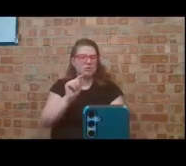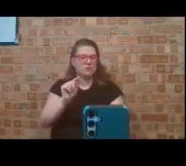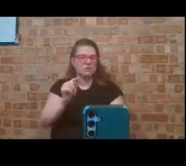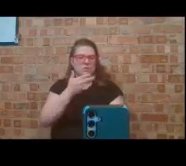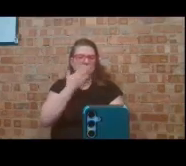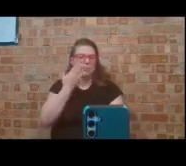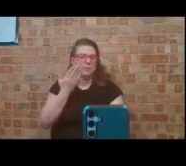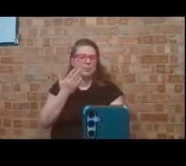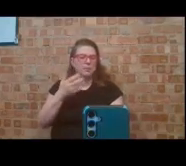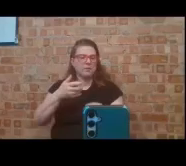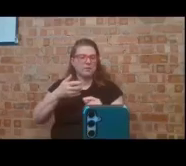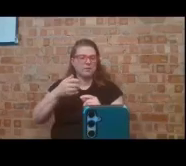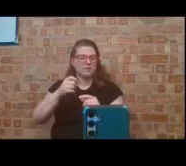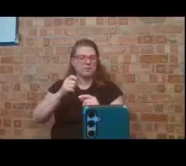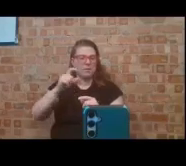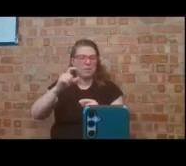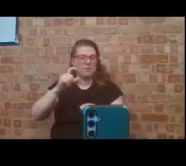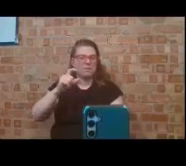accessibility reader,